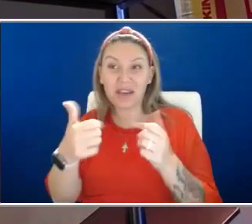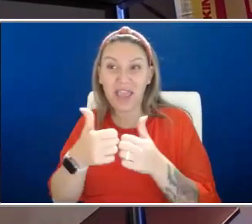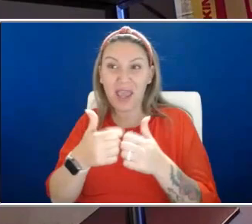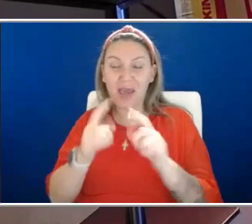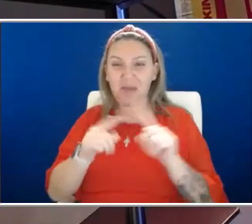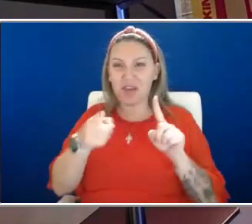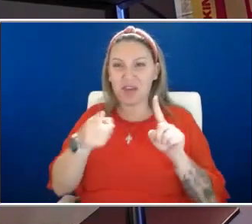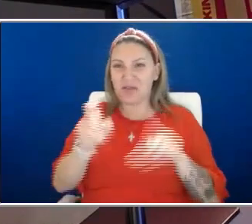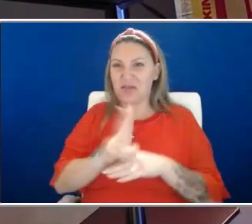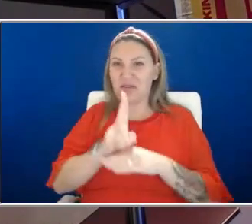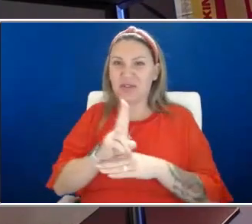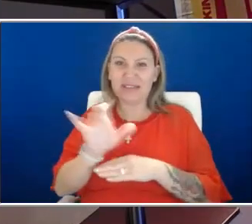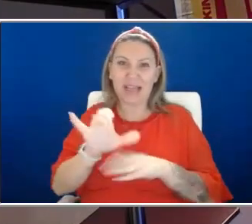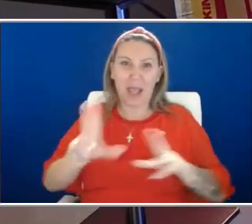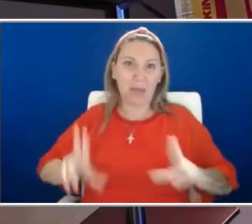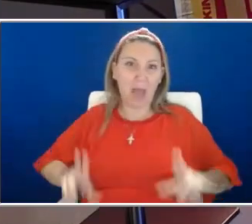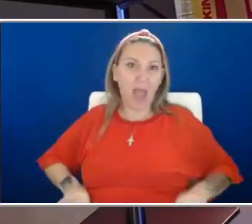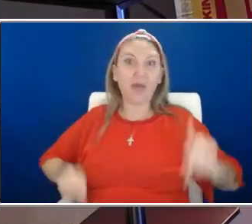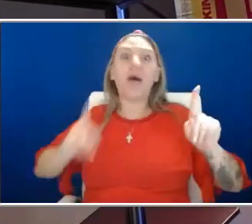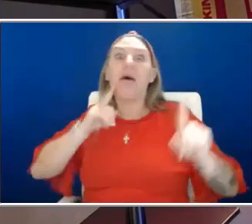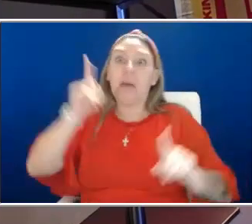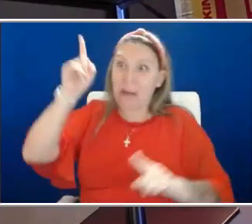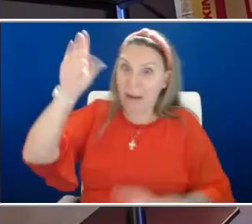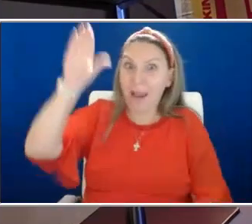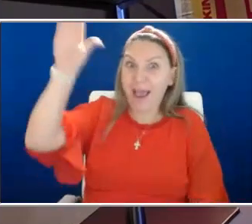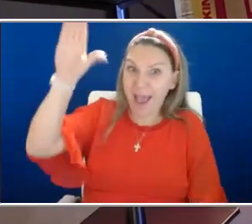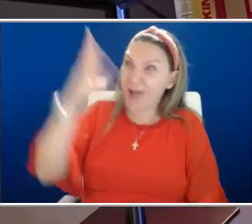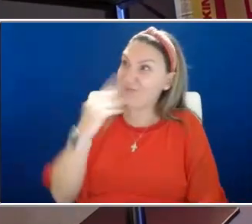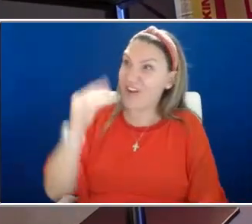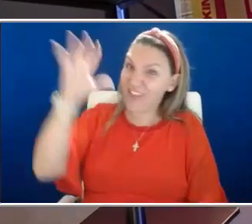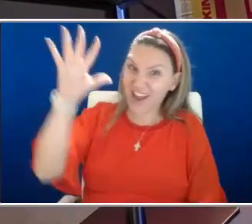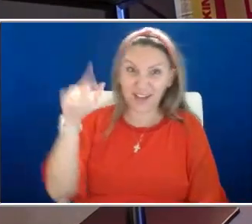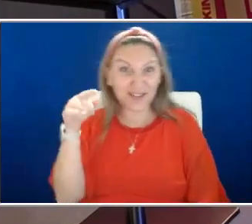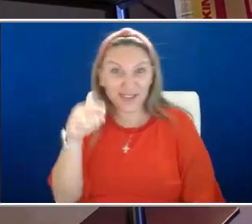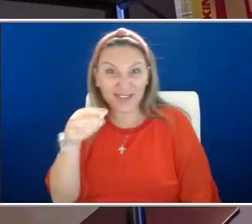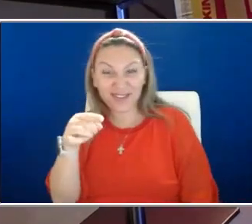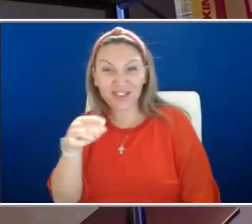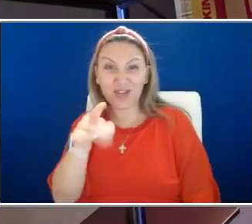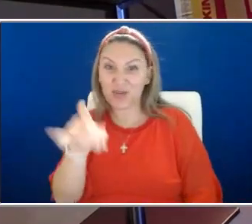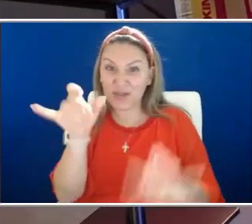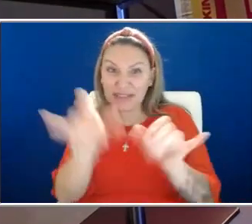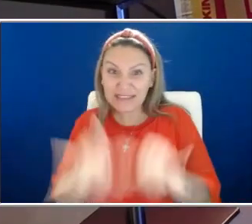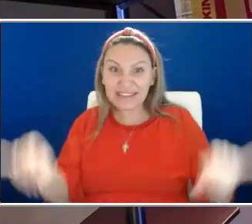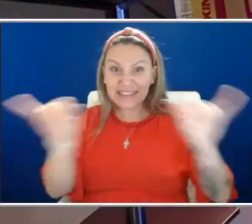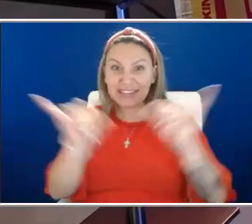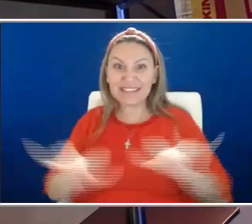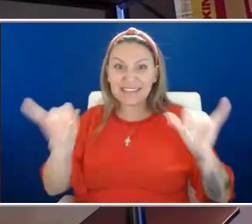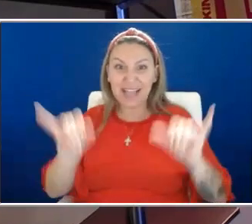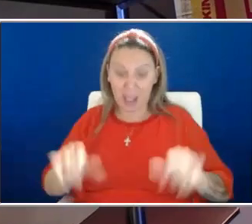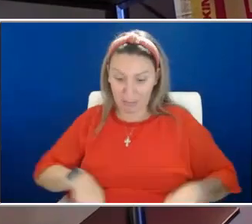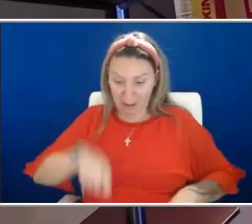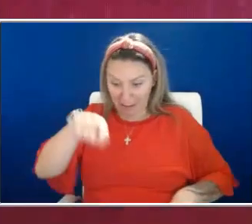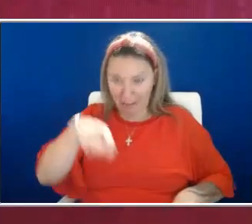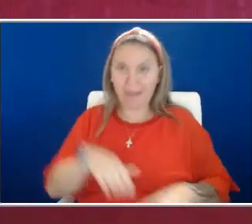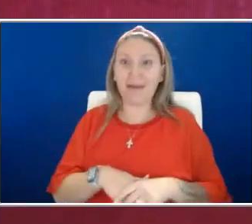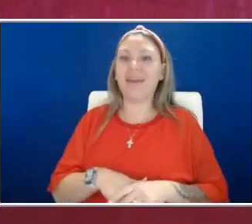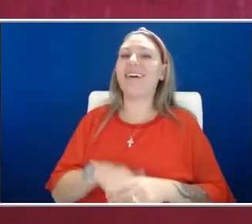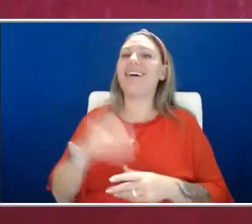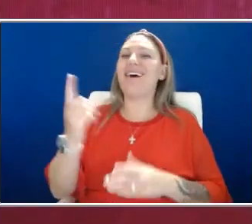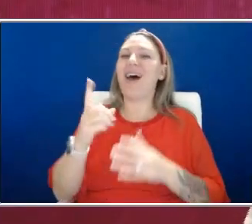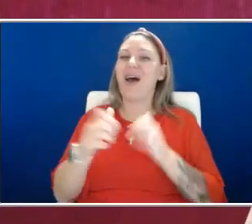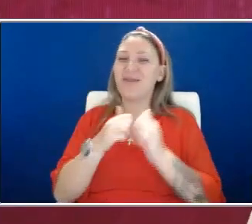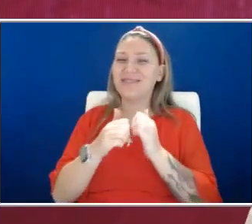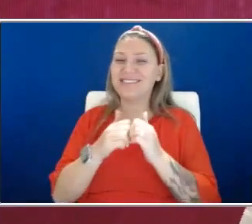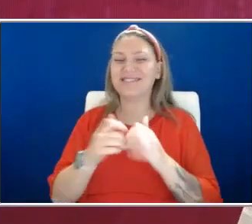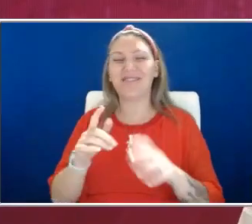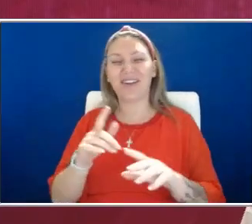the same socks, the same this, the same that? You do, I know. Yes, you wear the same underwear every time. They're always washed, but yeah, you do find